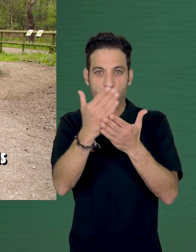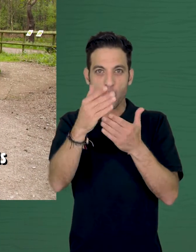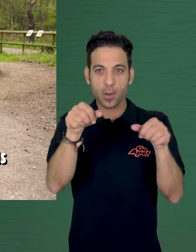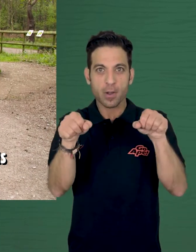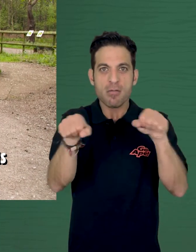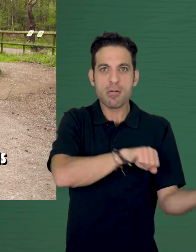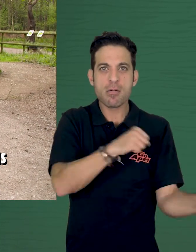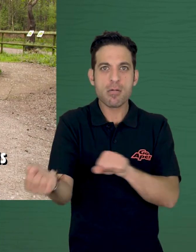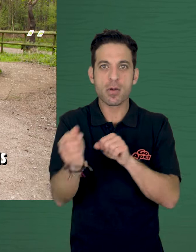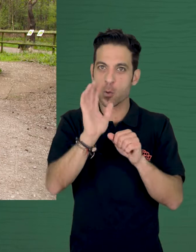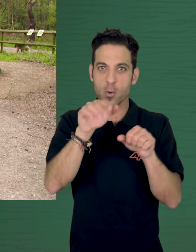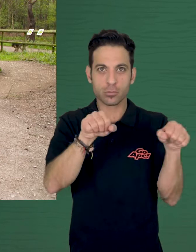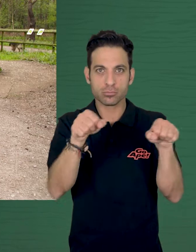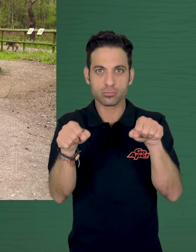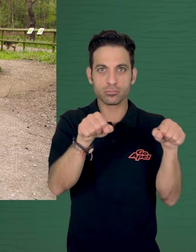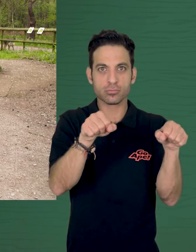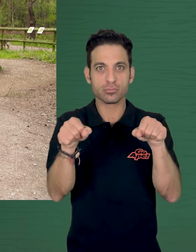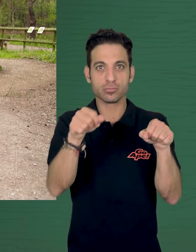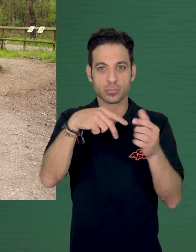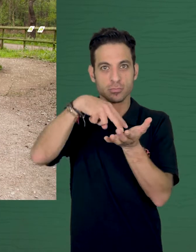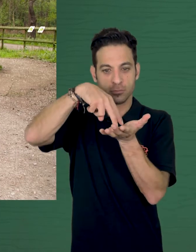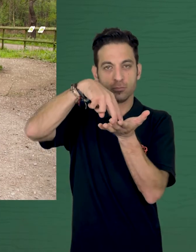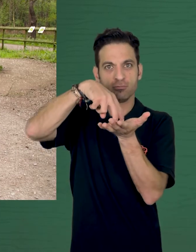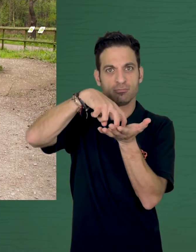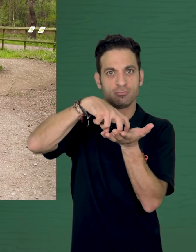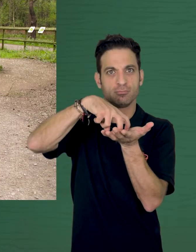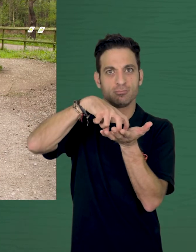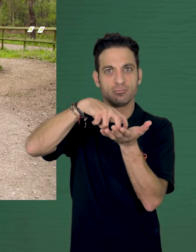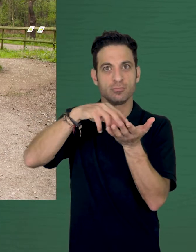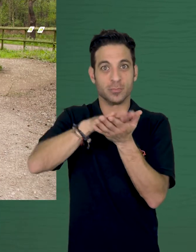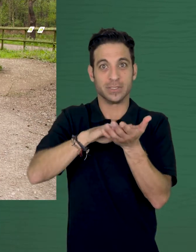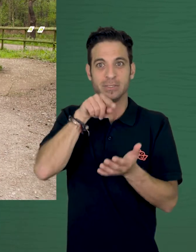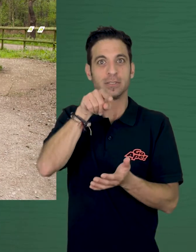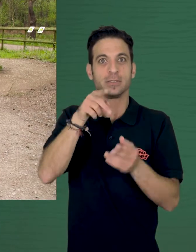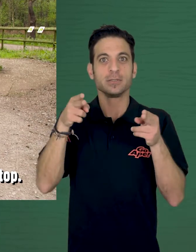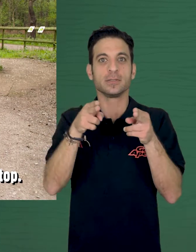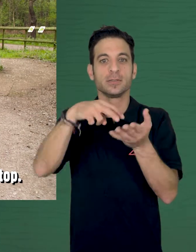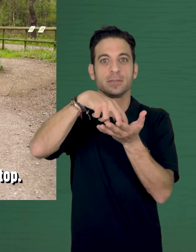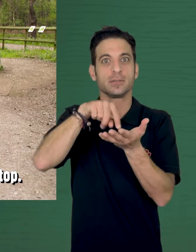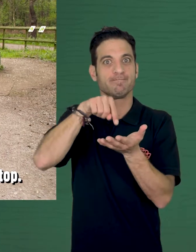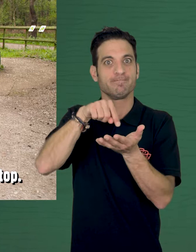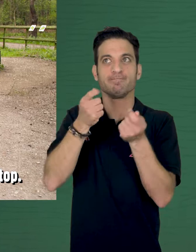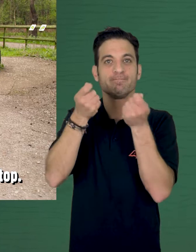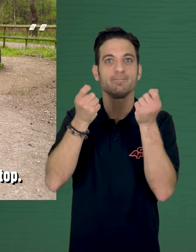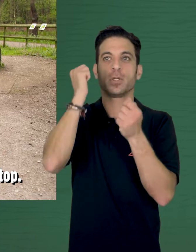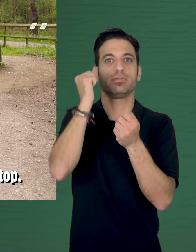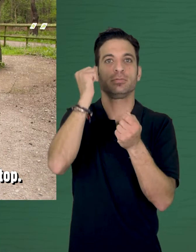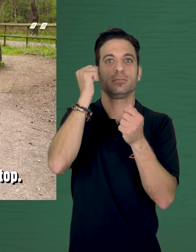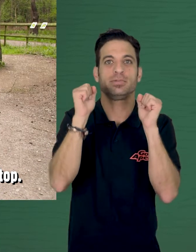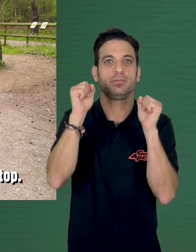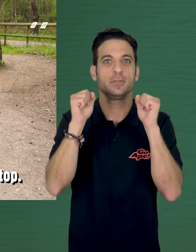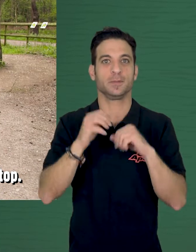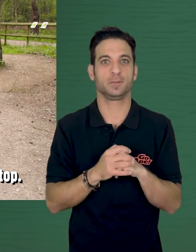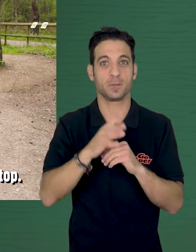smooth to remain in control and keep your knees bent as they are the suspension of the Segway. Remember, always look where you are